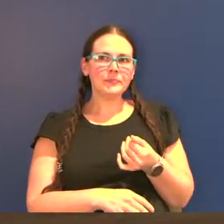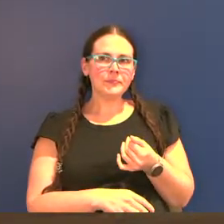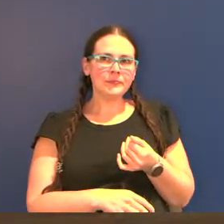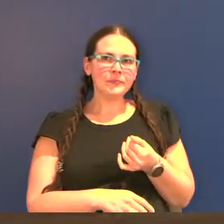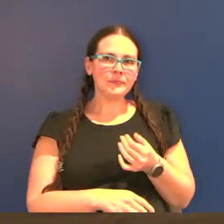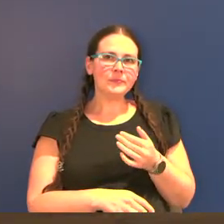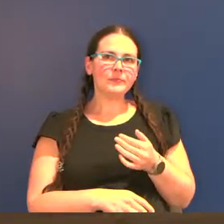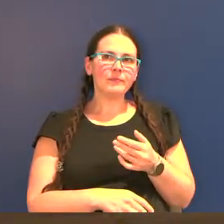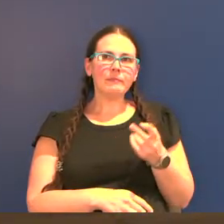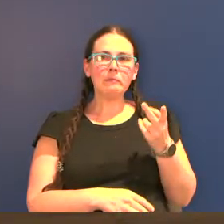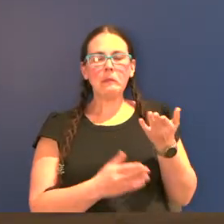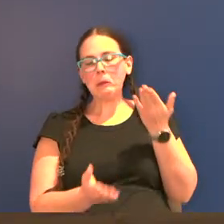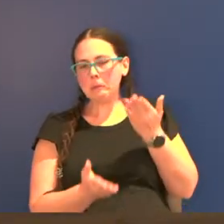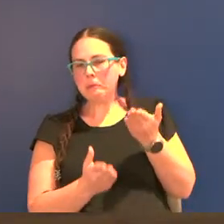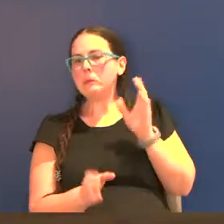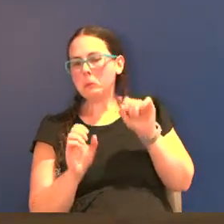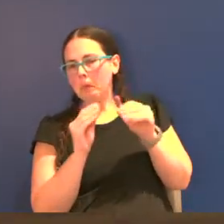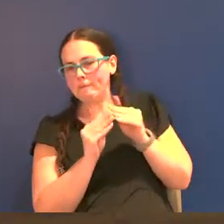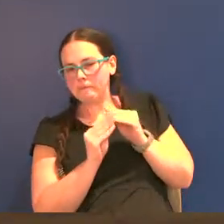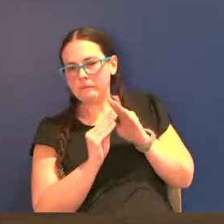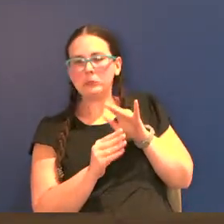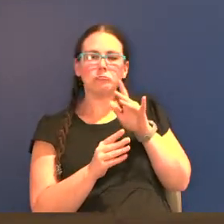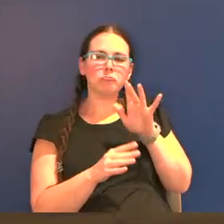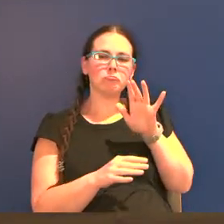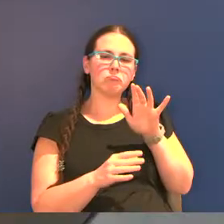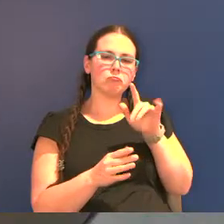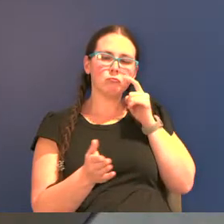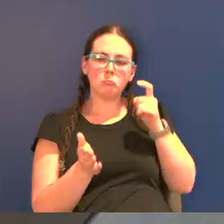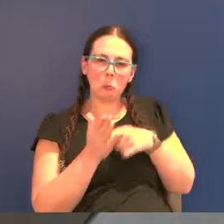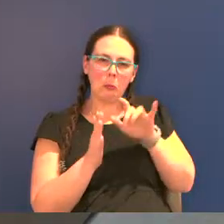budget and see if we can address those needs.